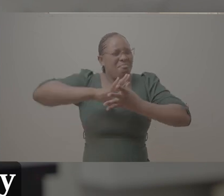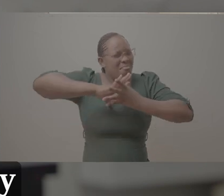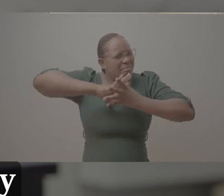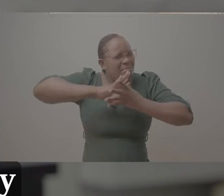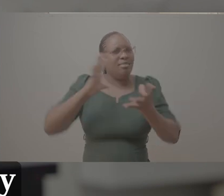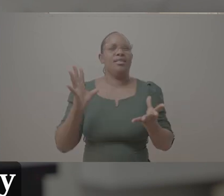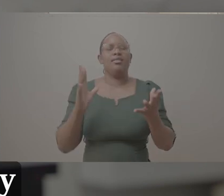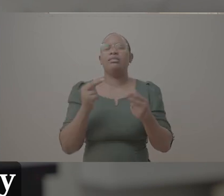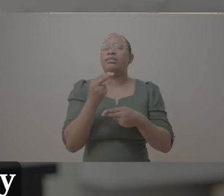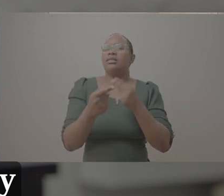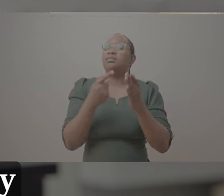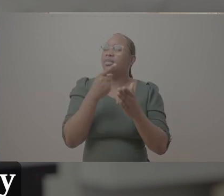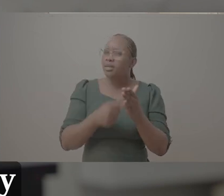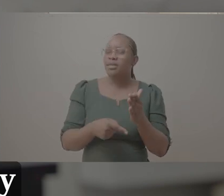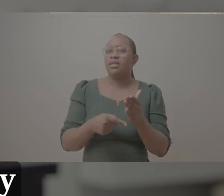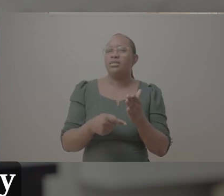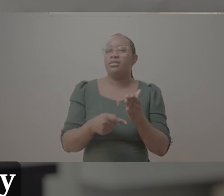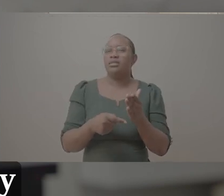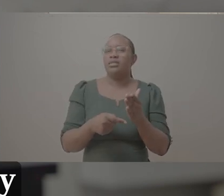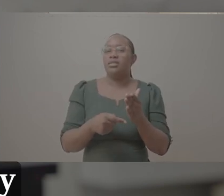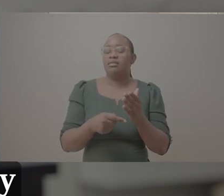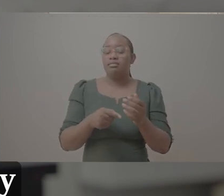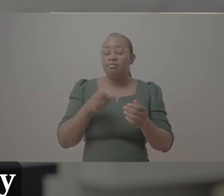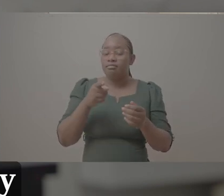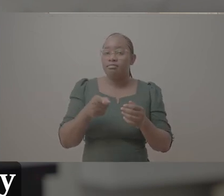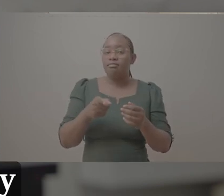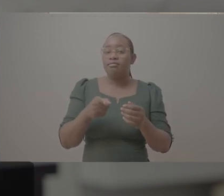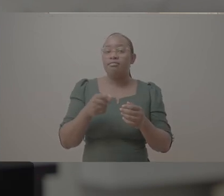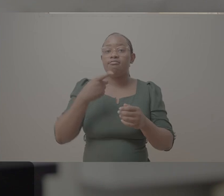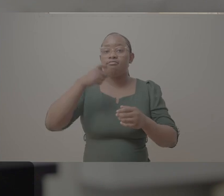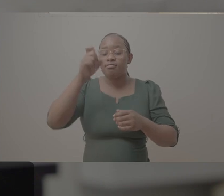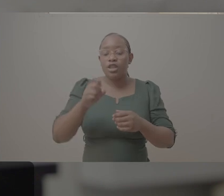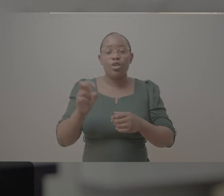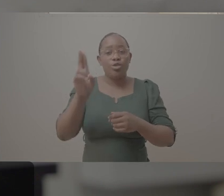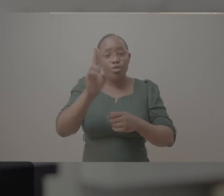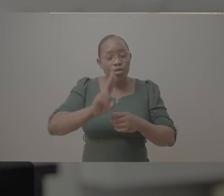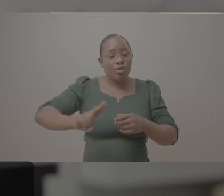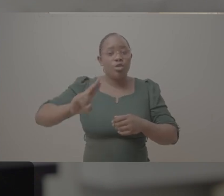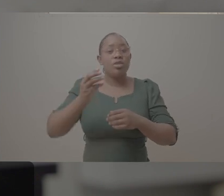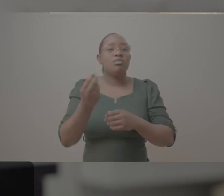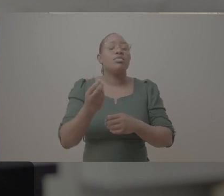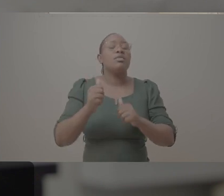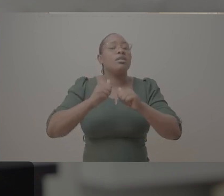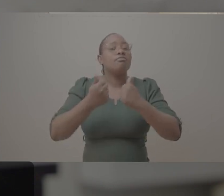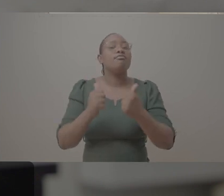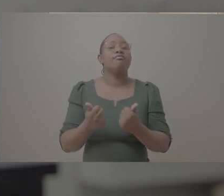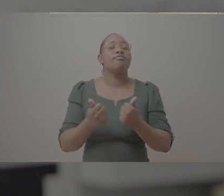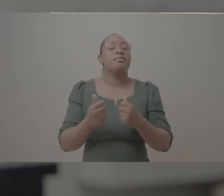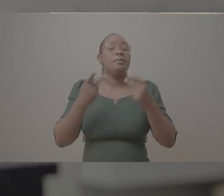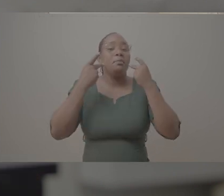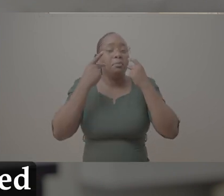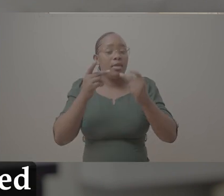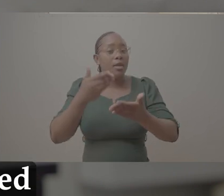of money. A lot of money and expenditure in the public sector. What it means is that it must be managed